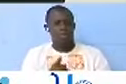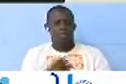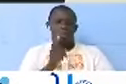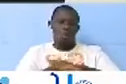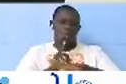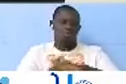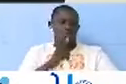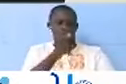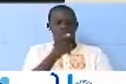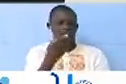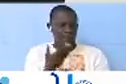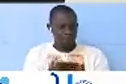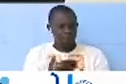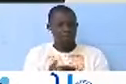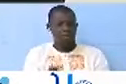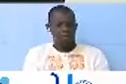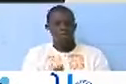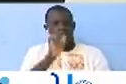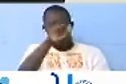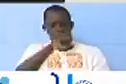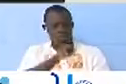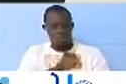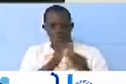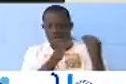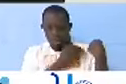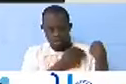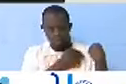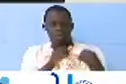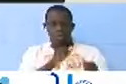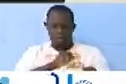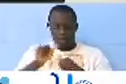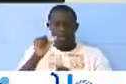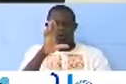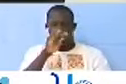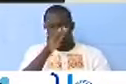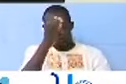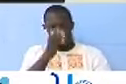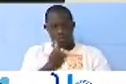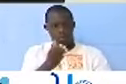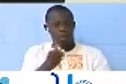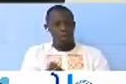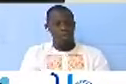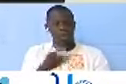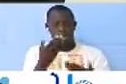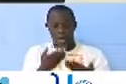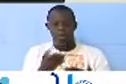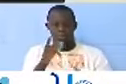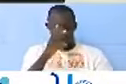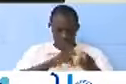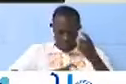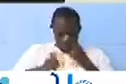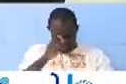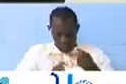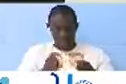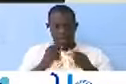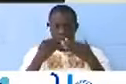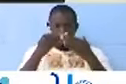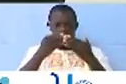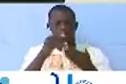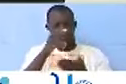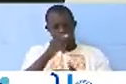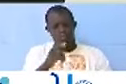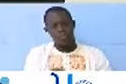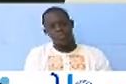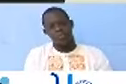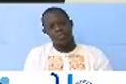warned you about your duty to tell the truth, but for emphasis I will repeat it here again. Ne ya mar len ko man ton puru nyin muy kallon kundo dunolte